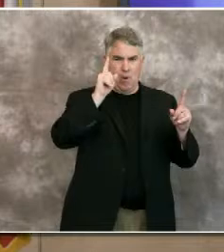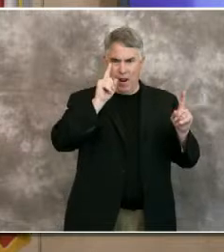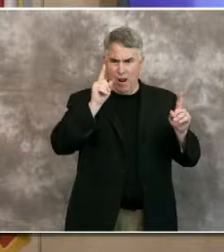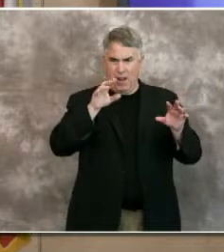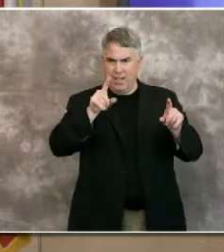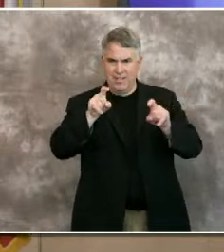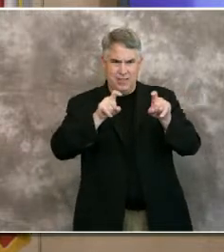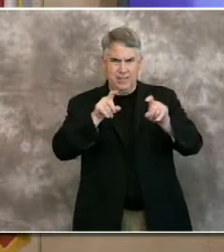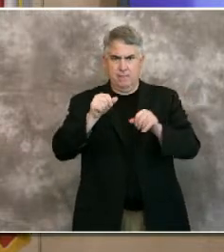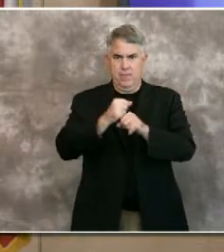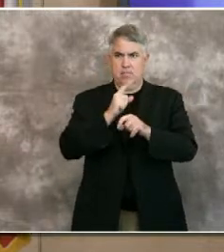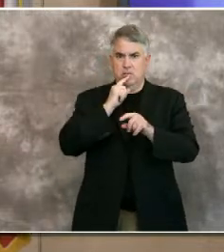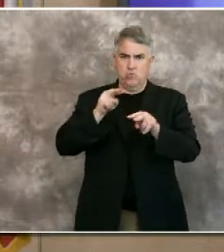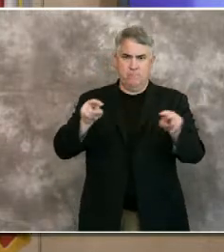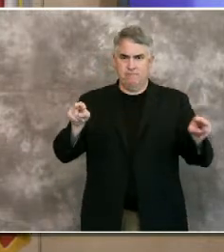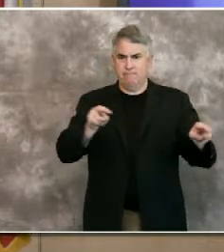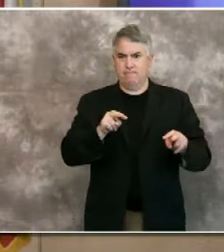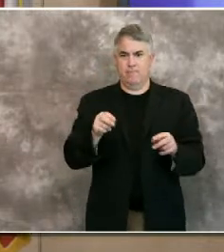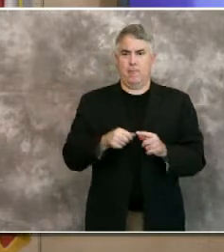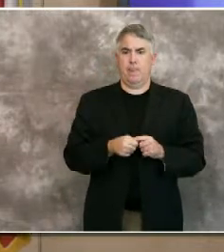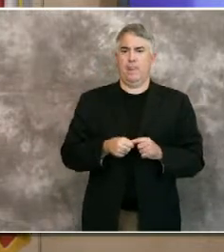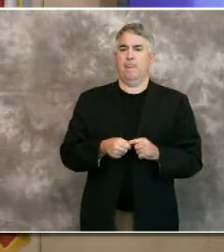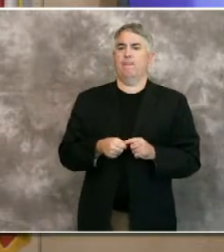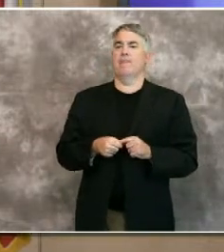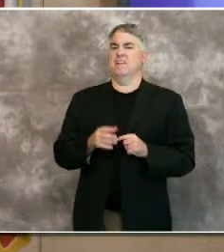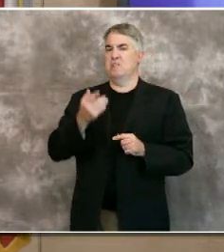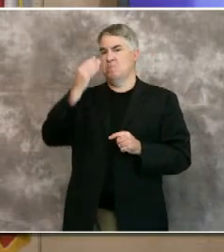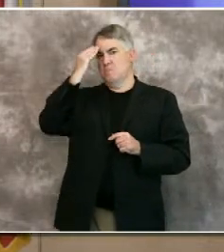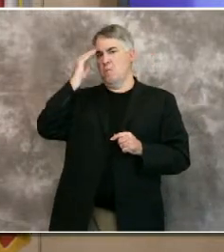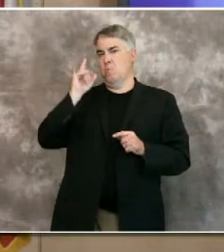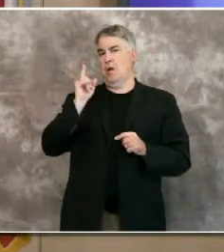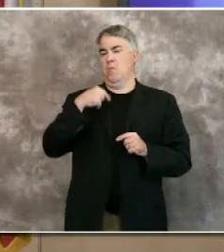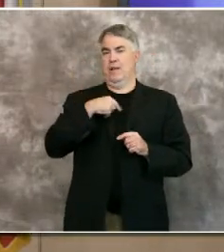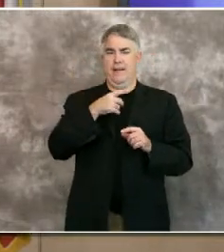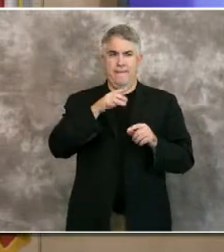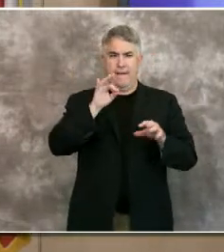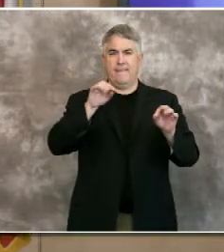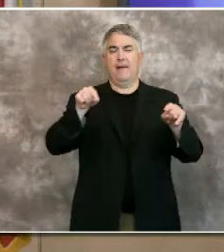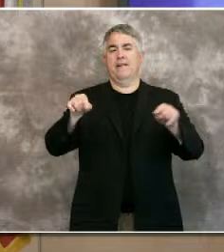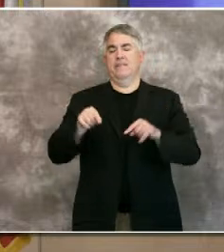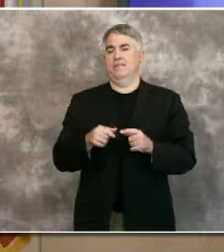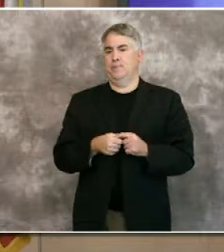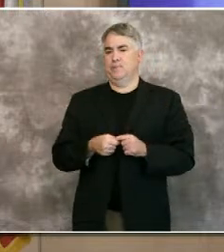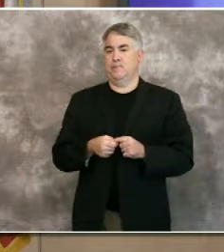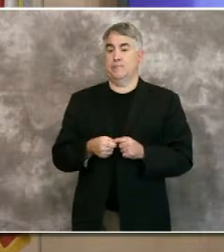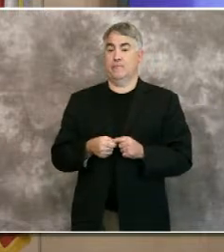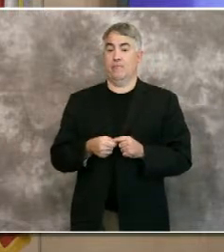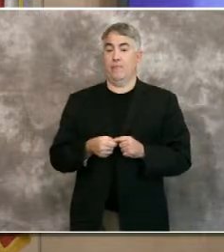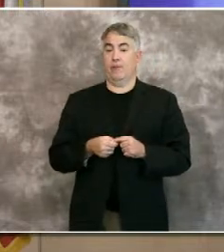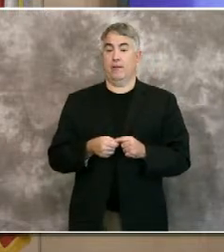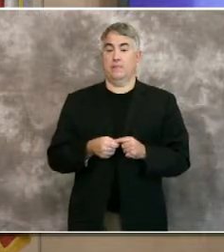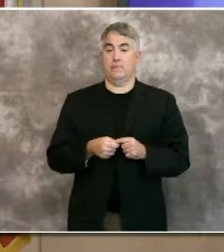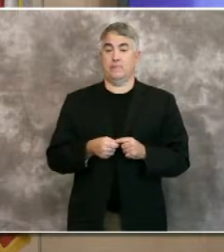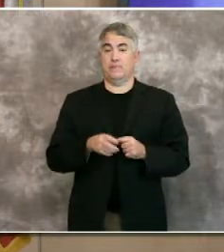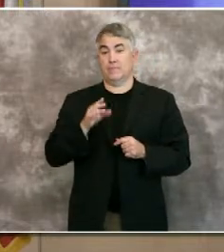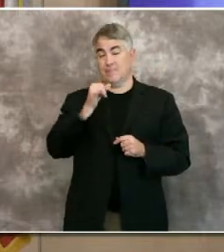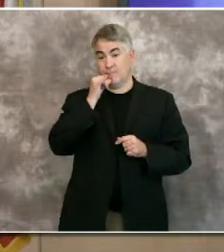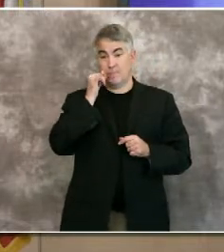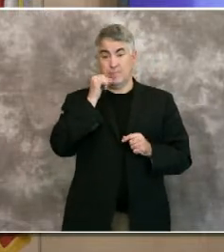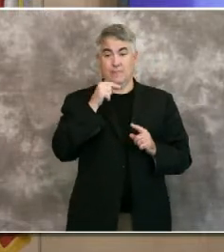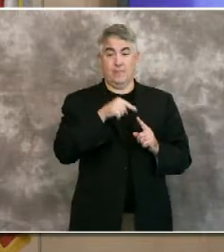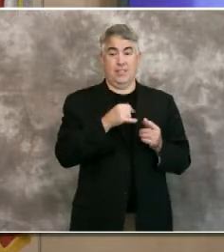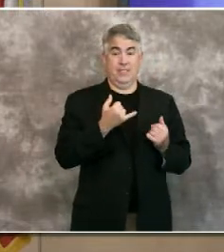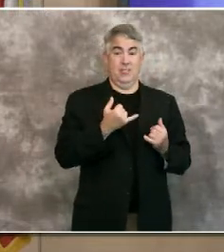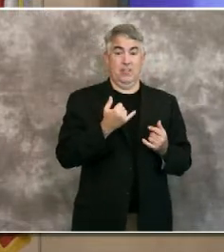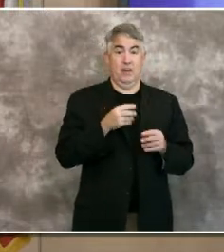think that gives us better insight. And just to reference what we said earlier, an outbreak that occurred yesterday or today with a specific number, that